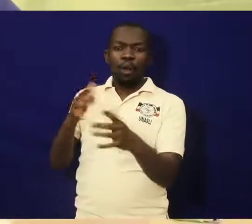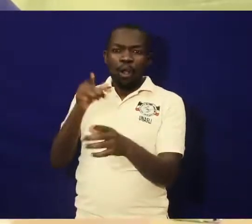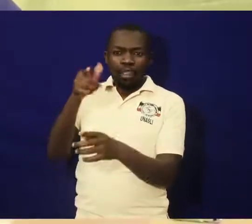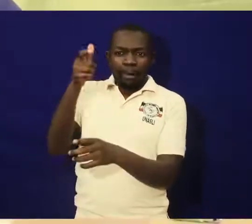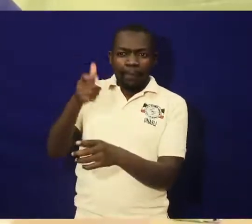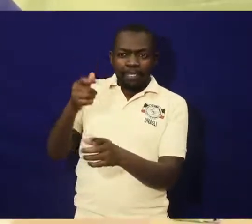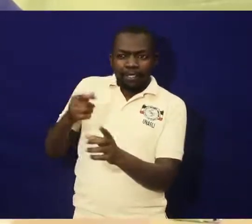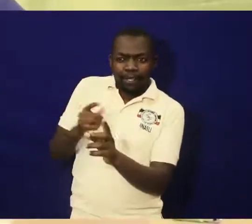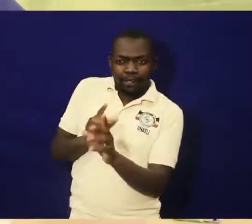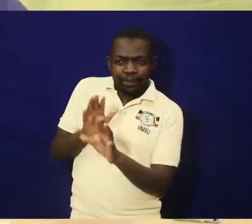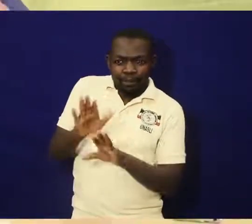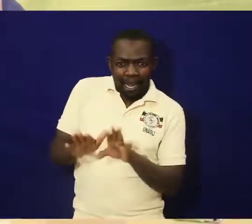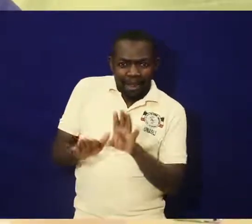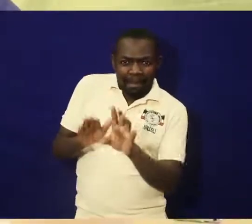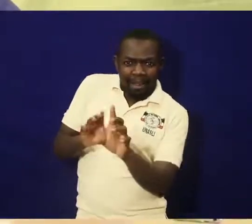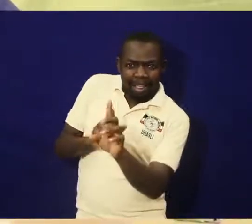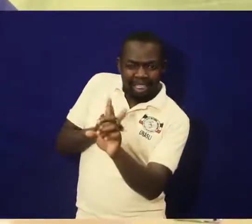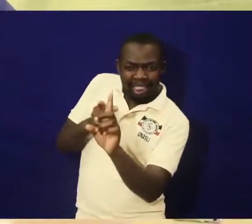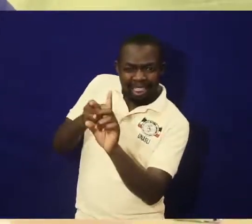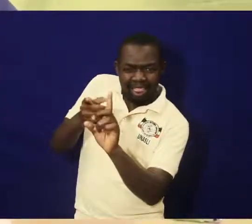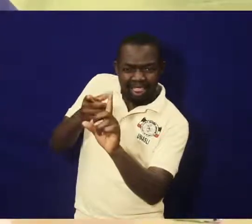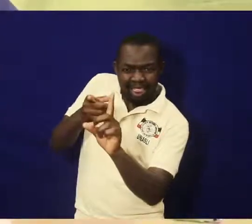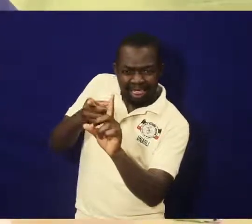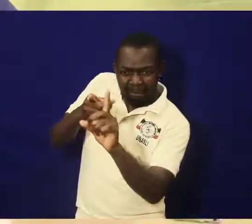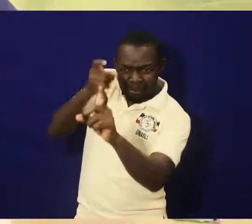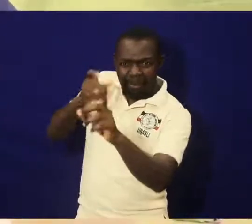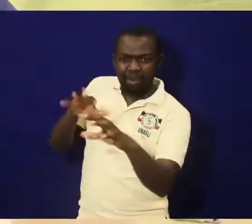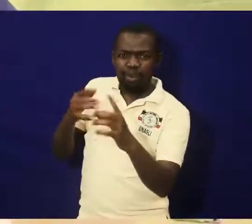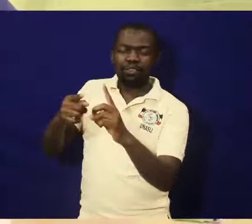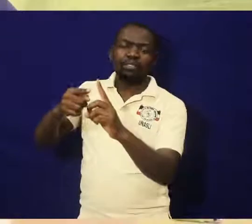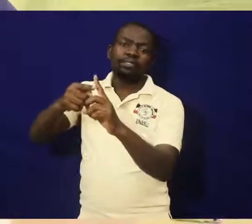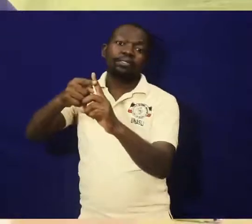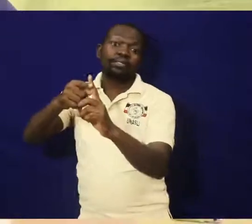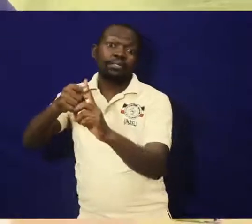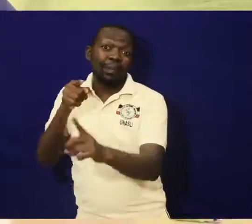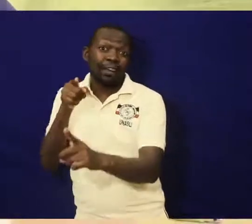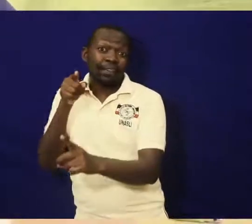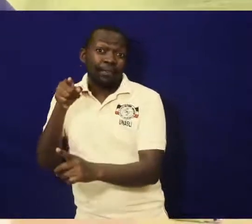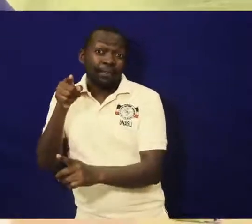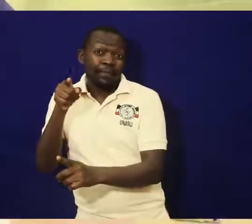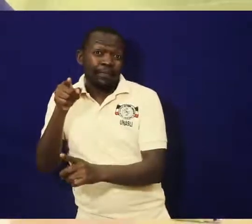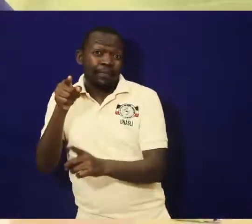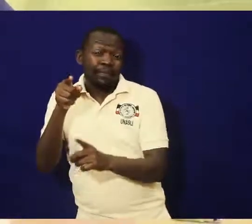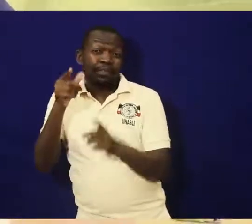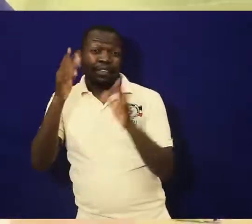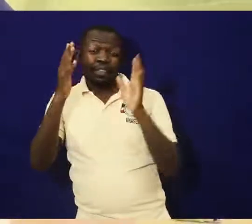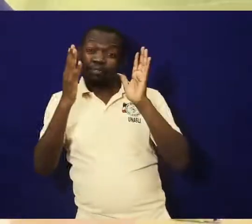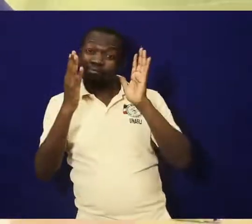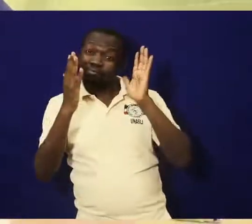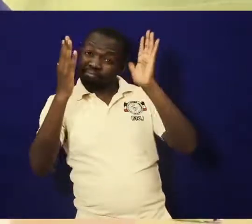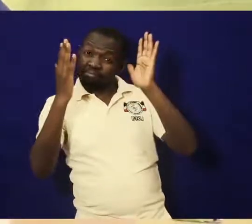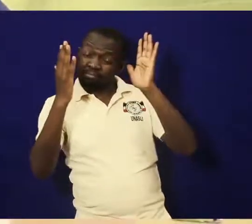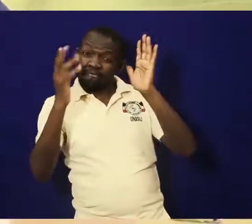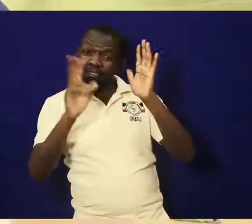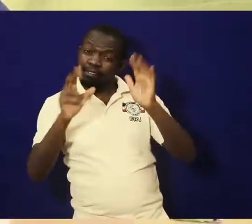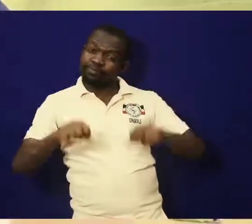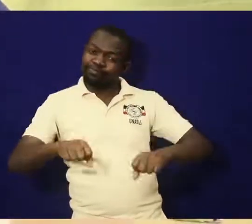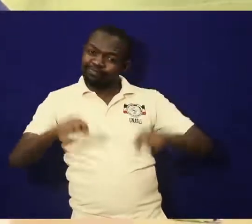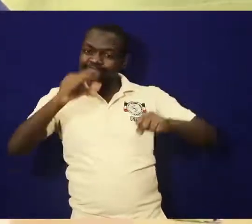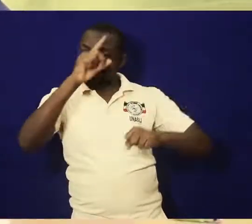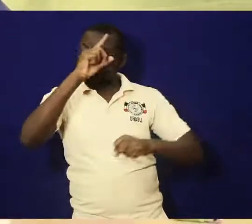assassination, or the murder of the Archduke of Austria.